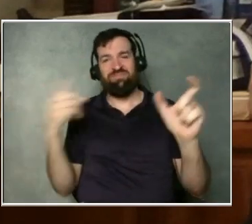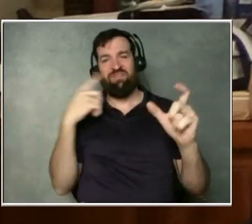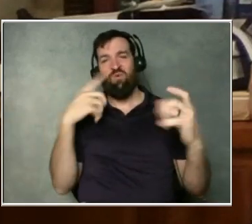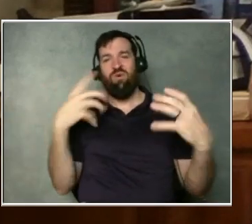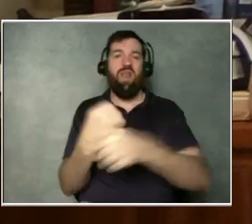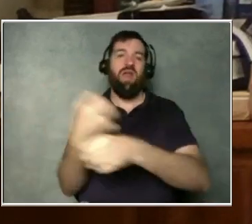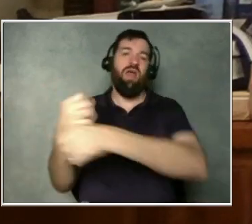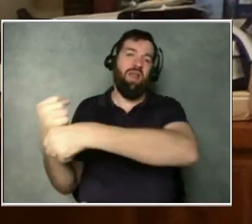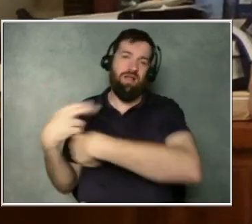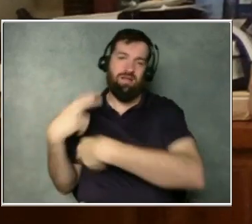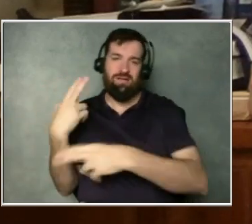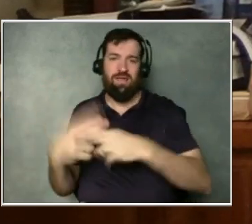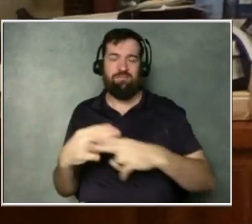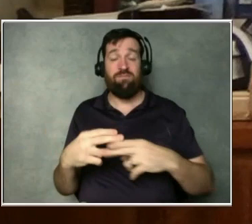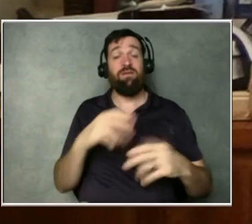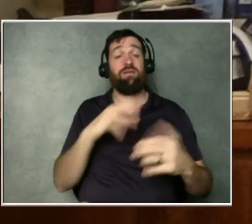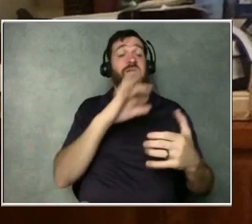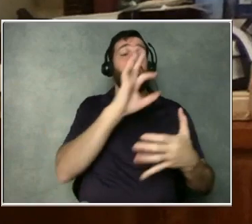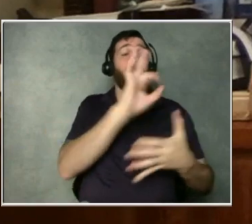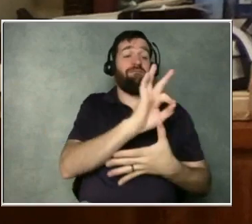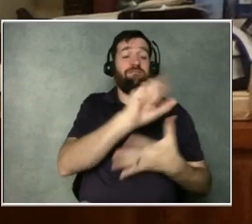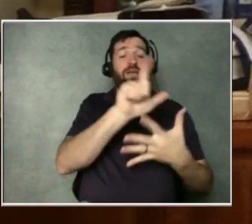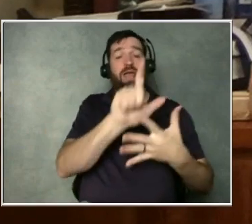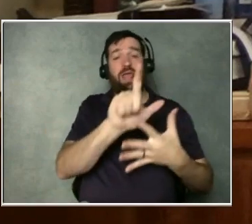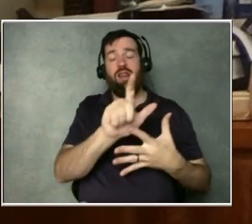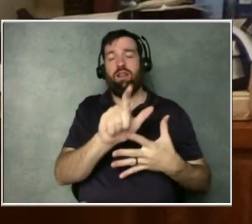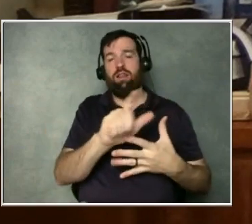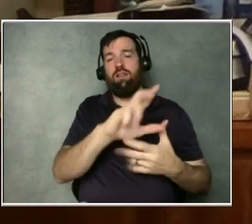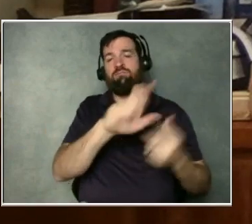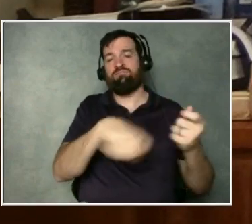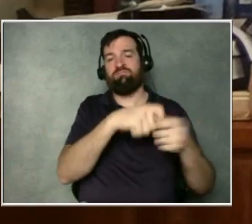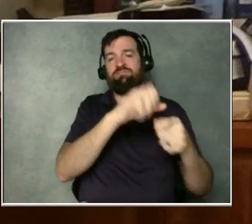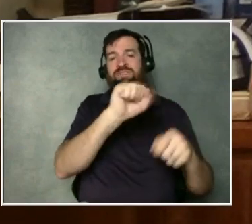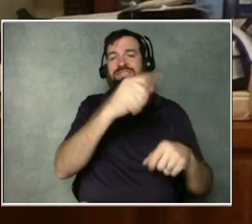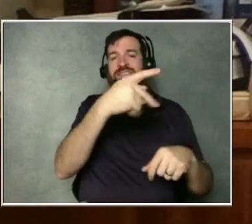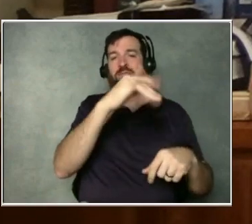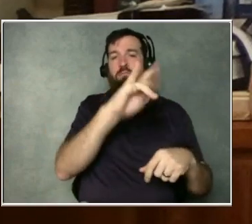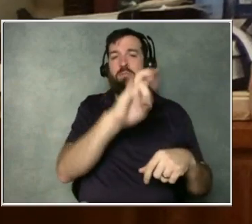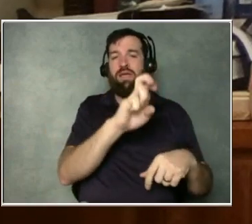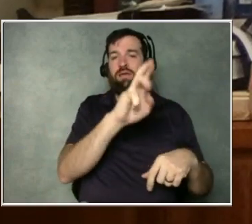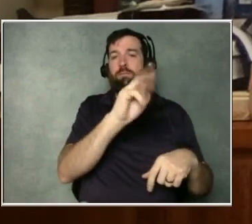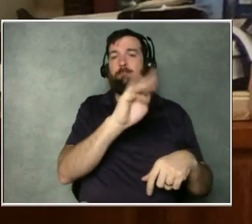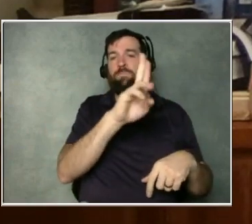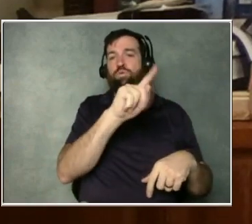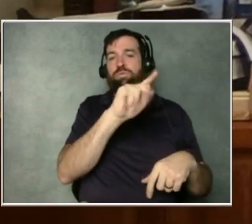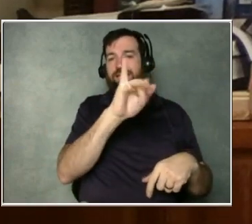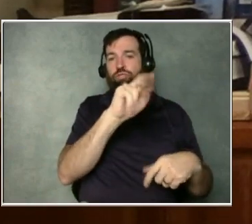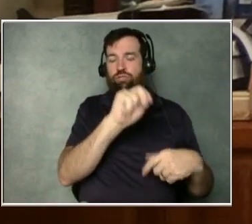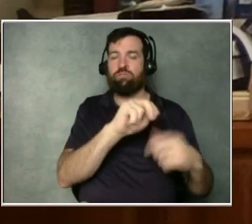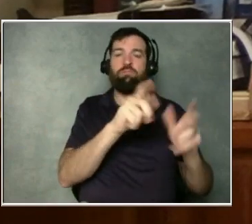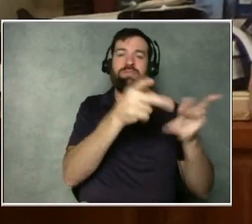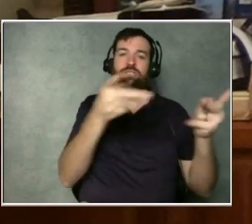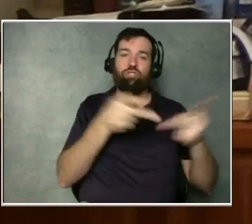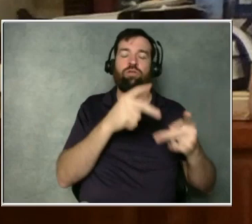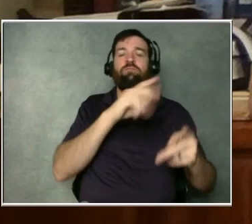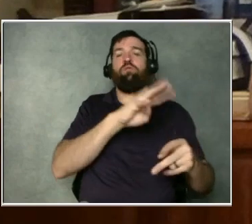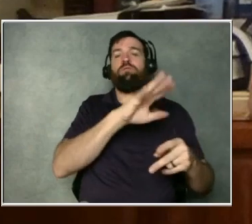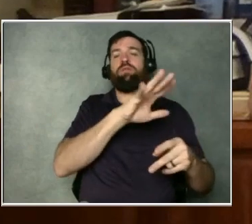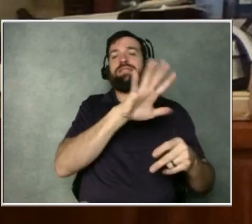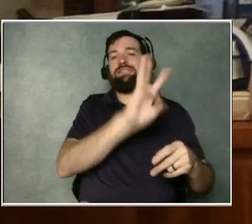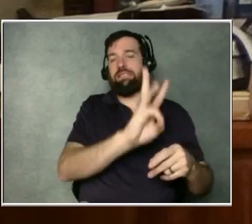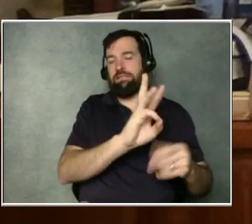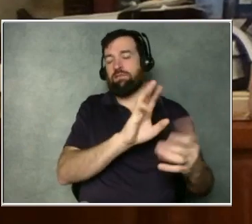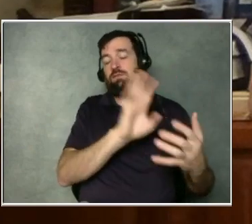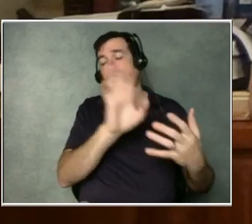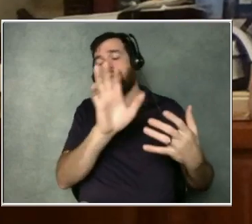way. The FL refers to a spike mutation at the position 456, and the AT